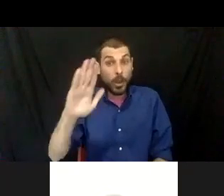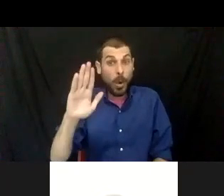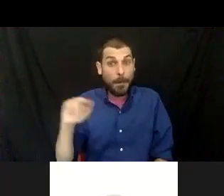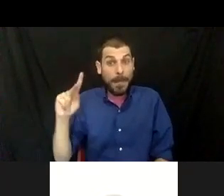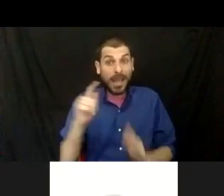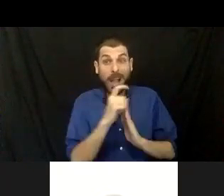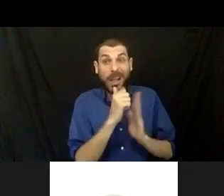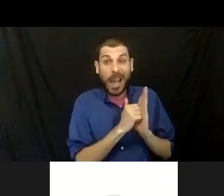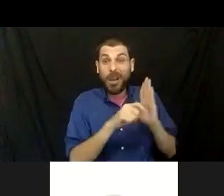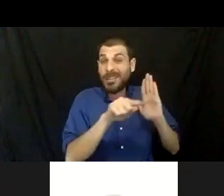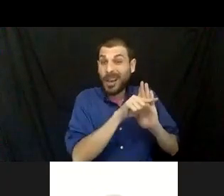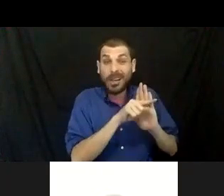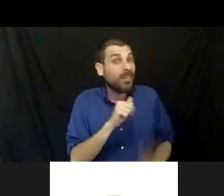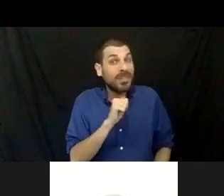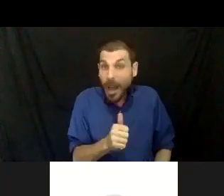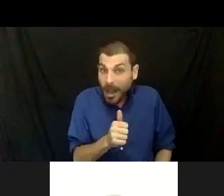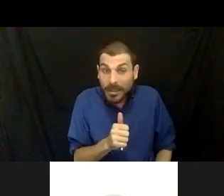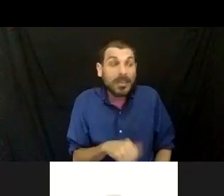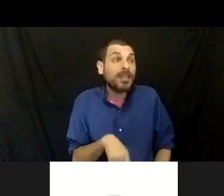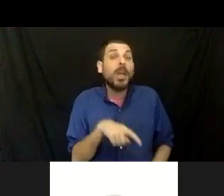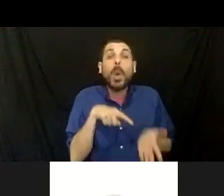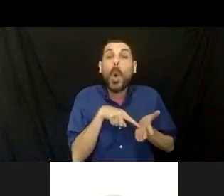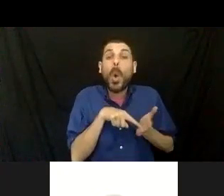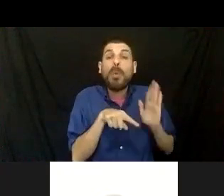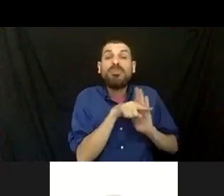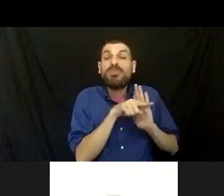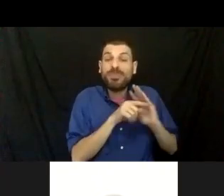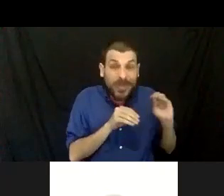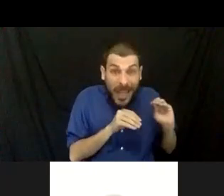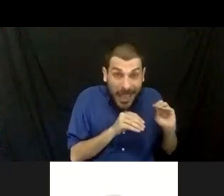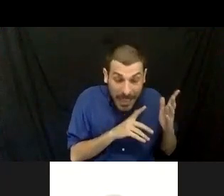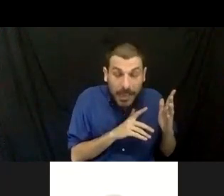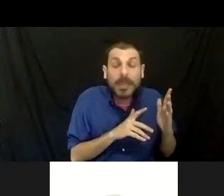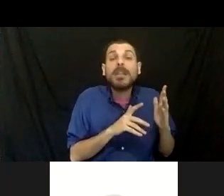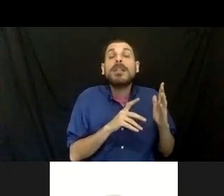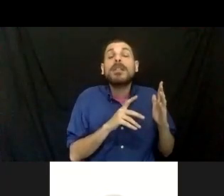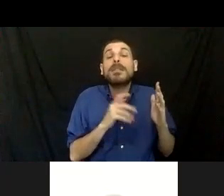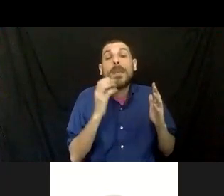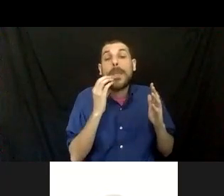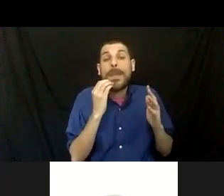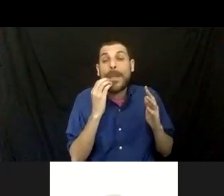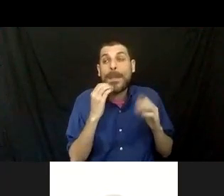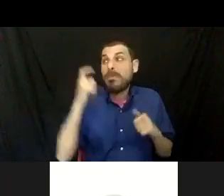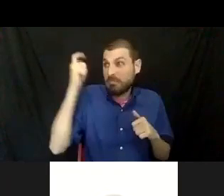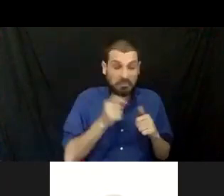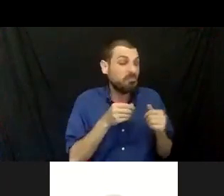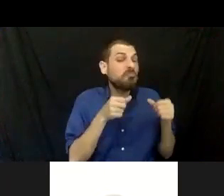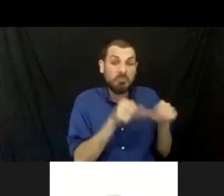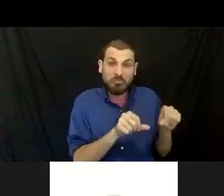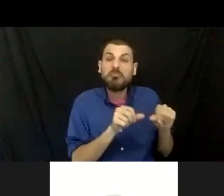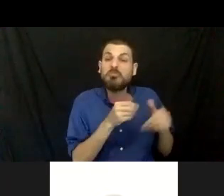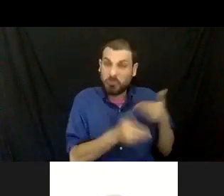But I'll say that on April 18th, so just about a month